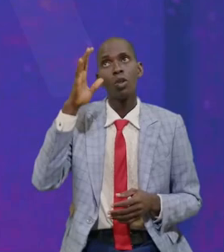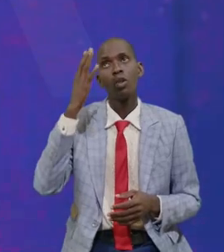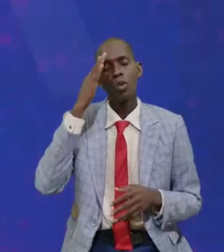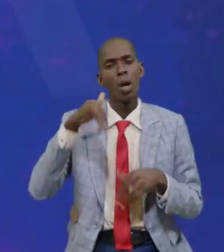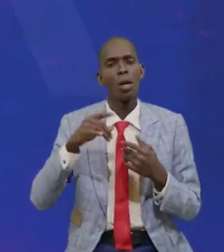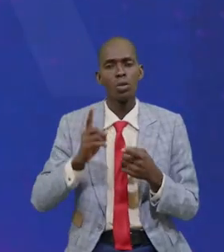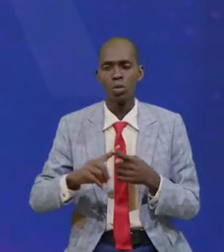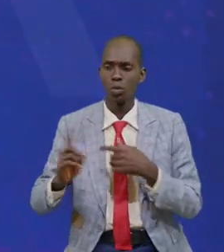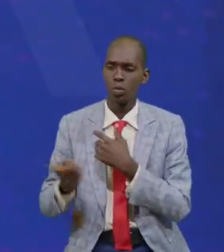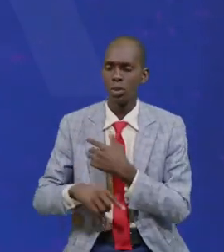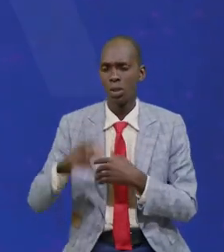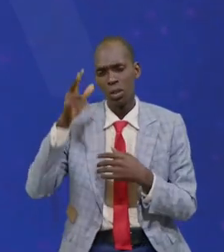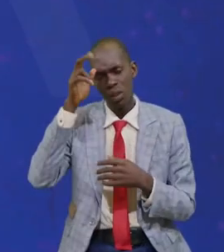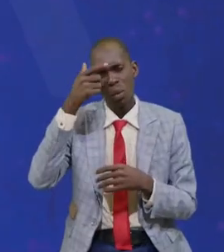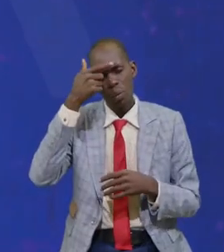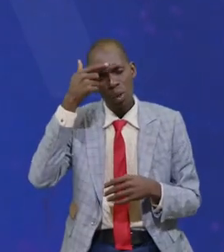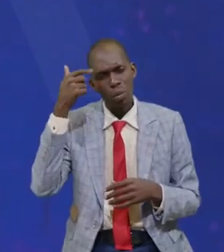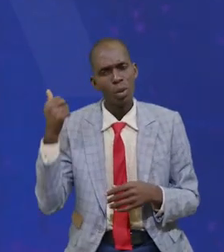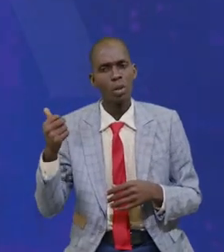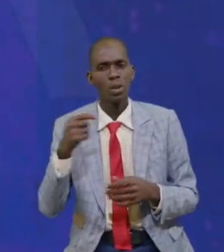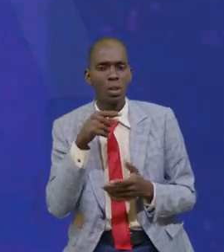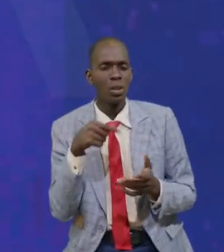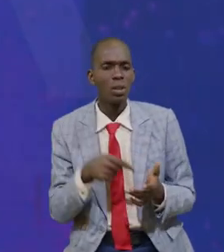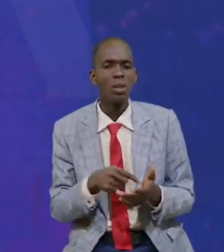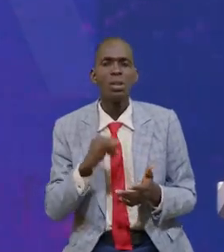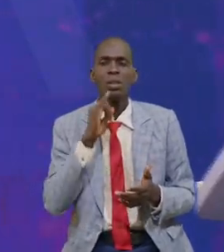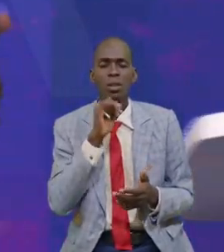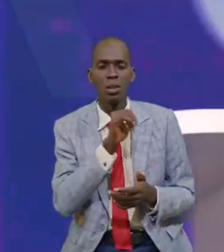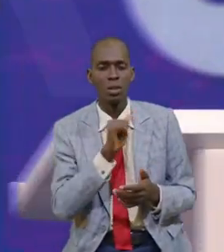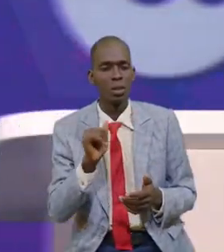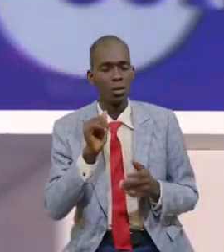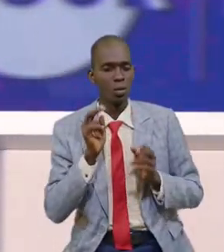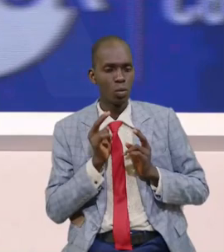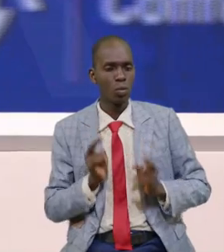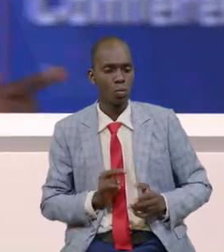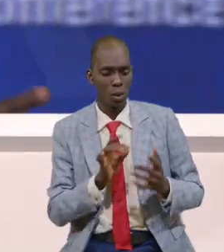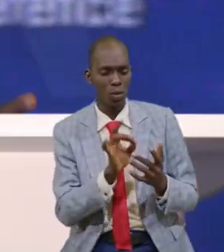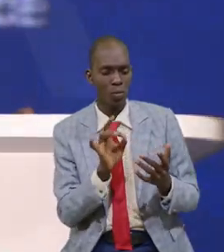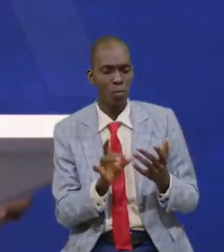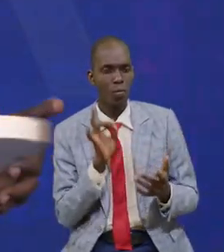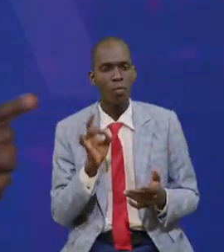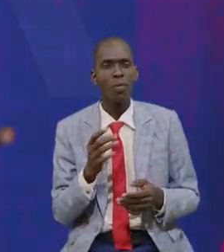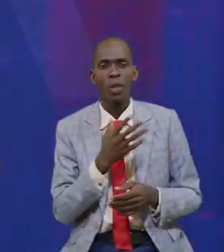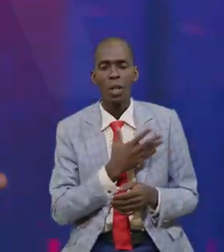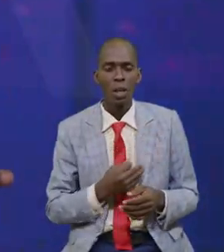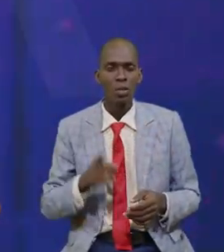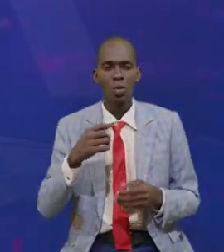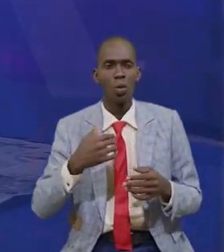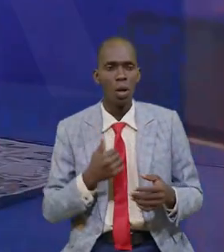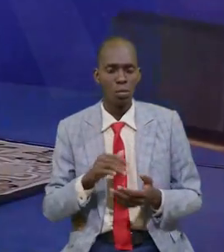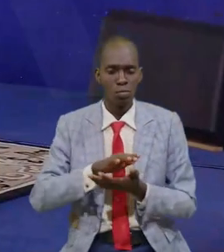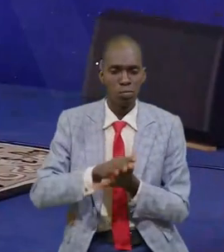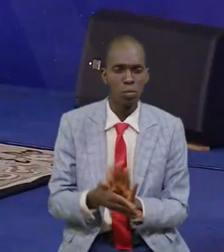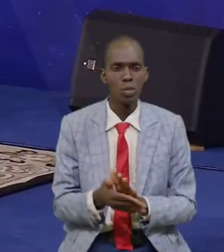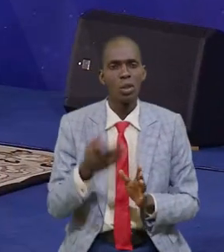But because this is man's choice and he has trodden underfoot the